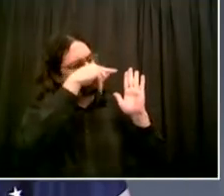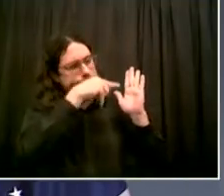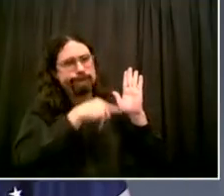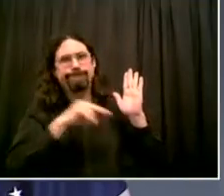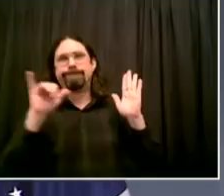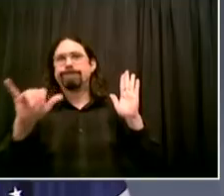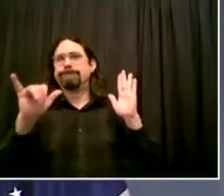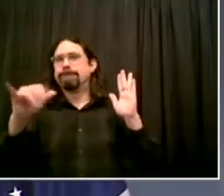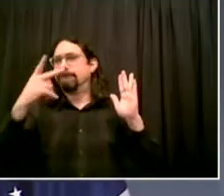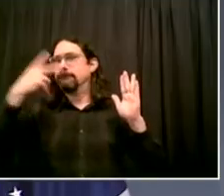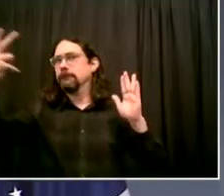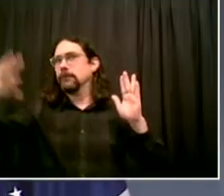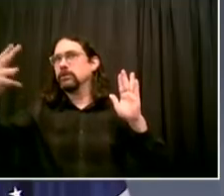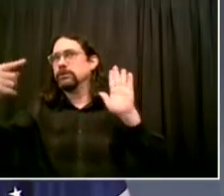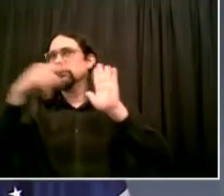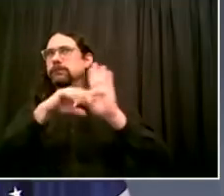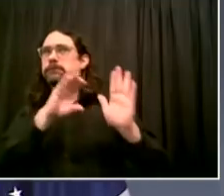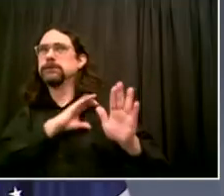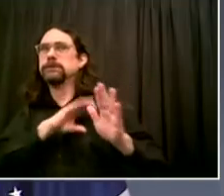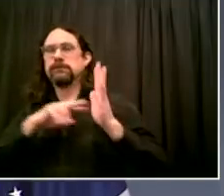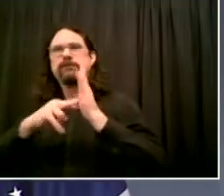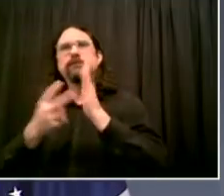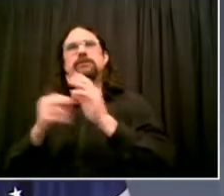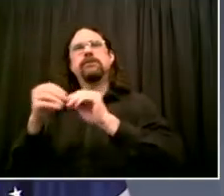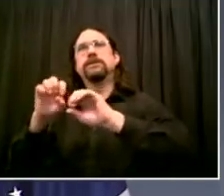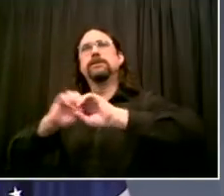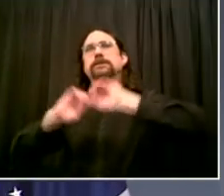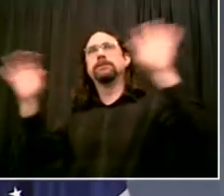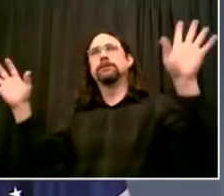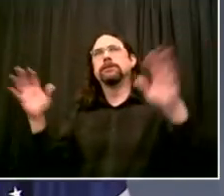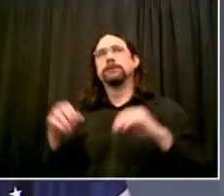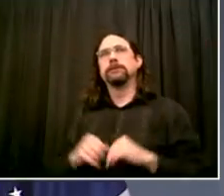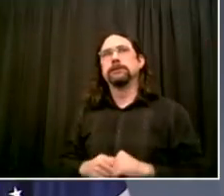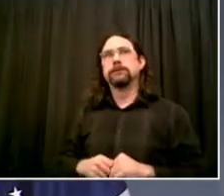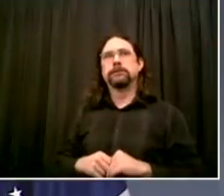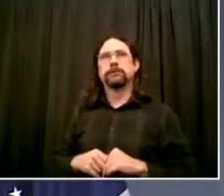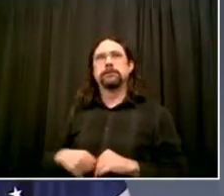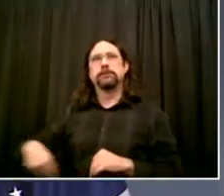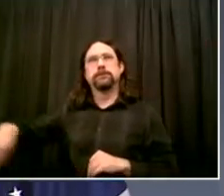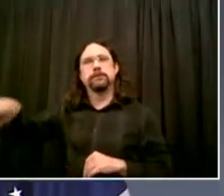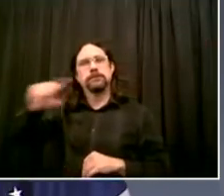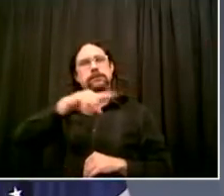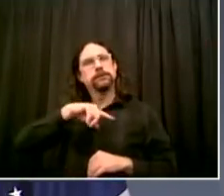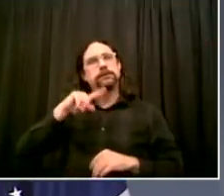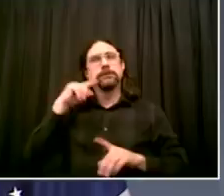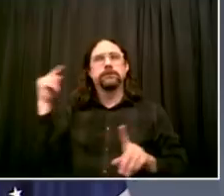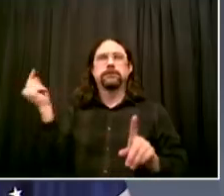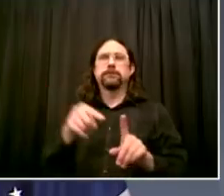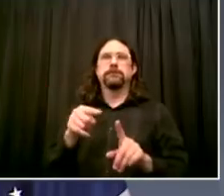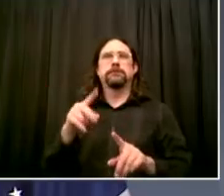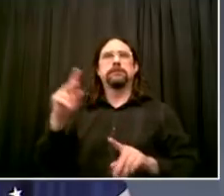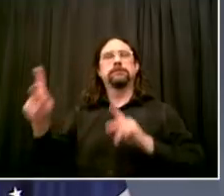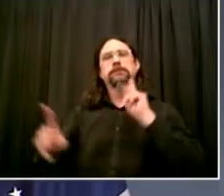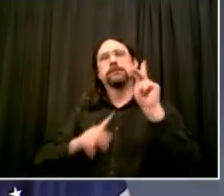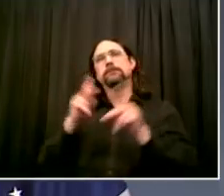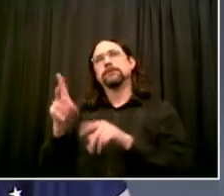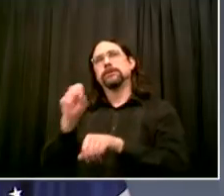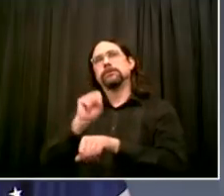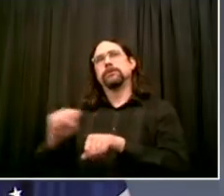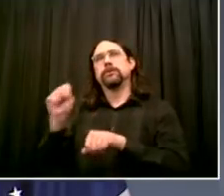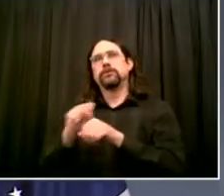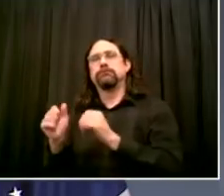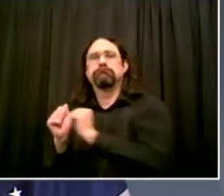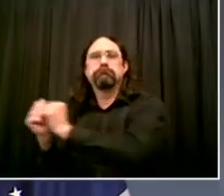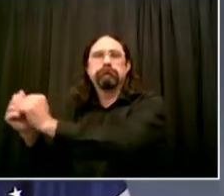and justice, is by the empowerment of grassroots leadership, the empowerment of organizations that